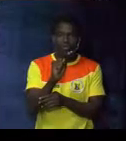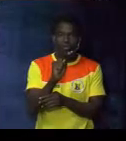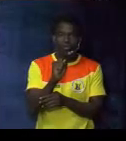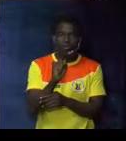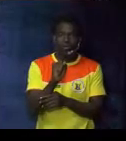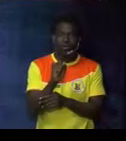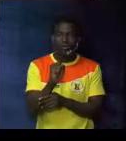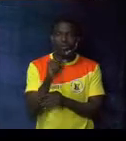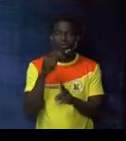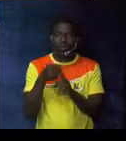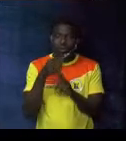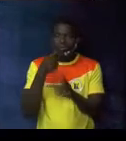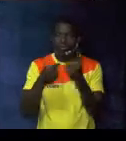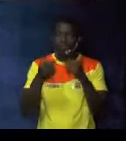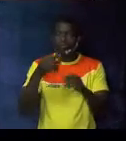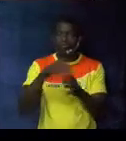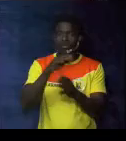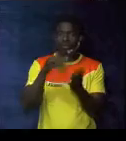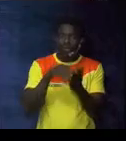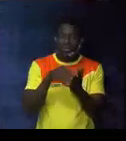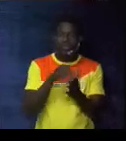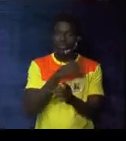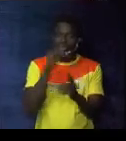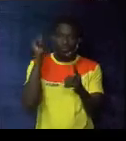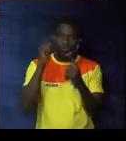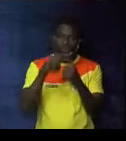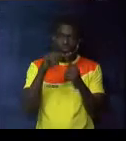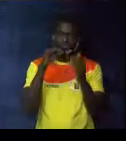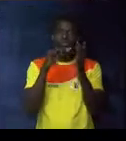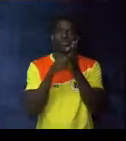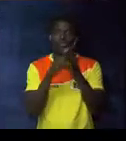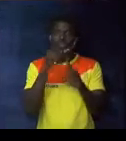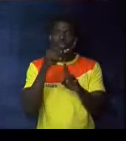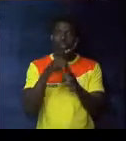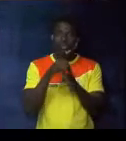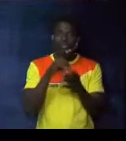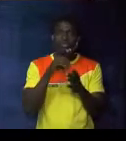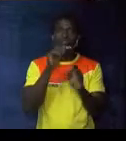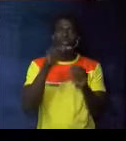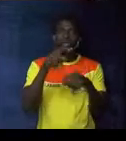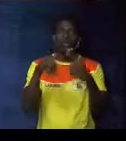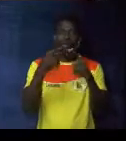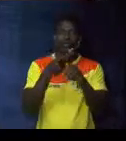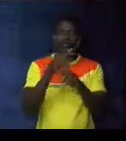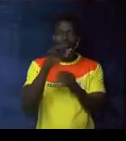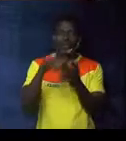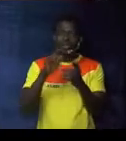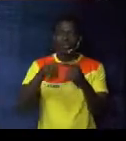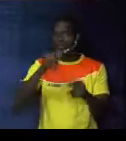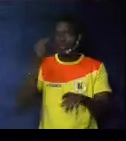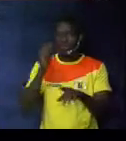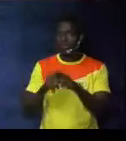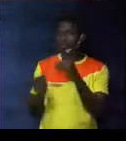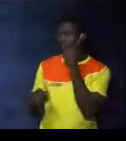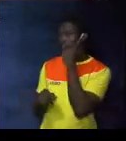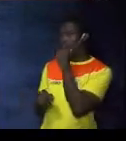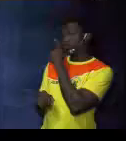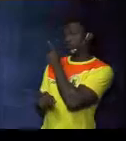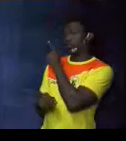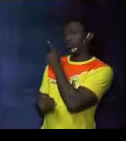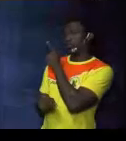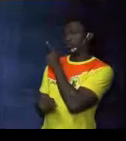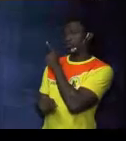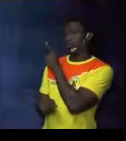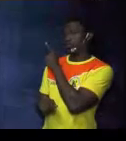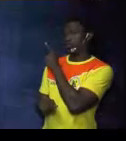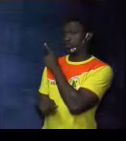yellow line comes from the center and touches the circumference. But it doesn't have to go from the center to the top. It can go from the center to any point.